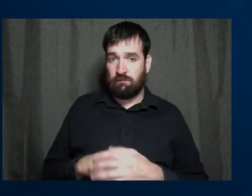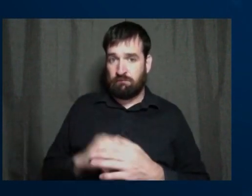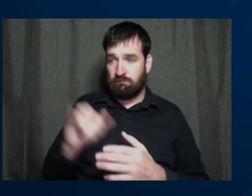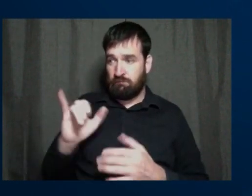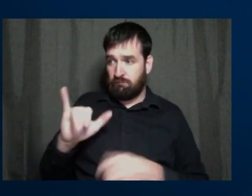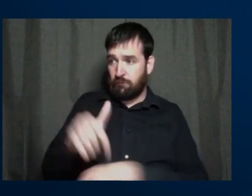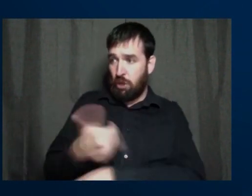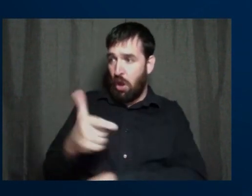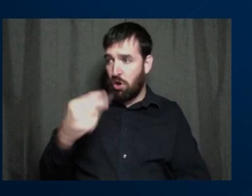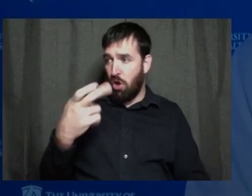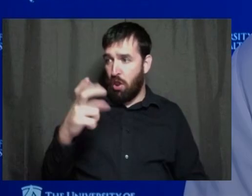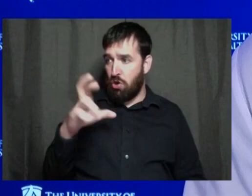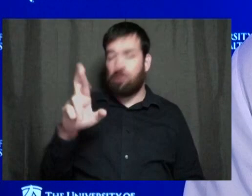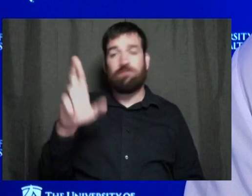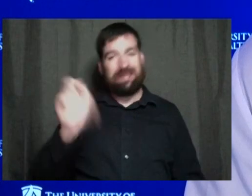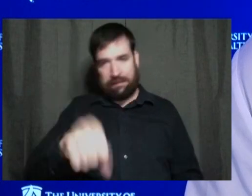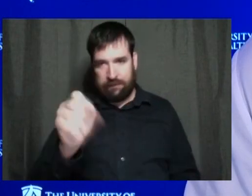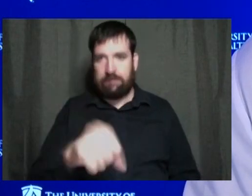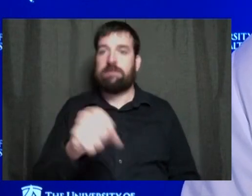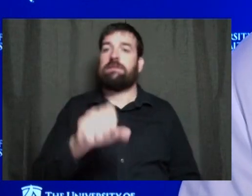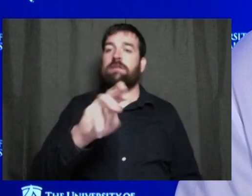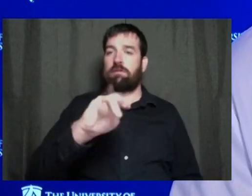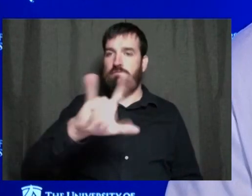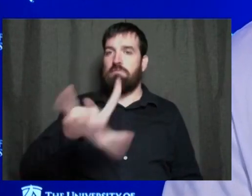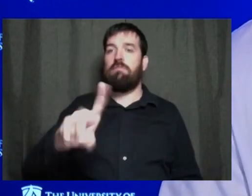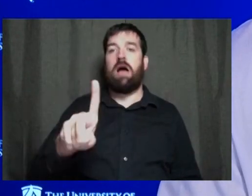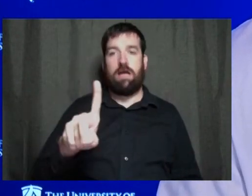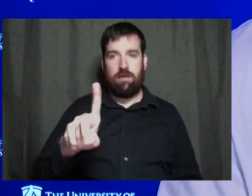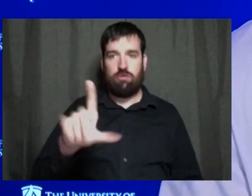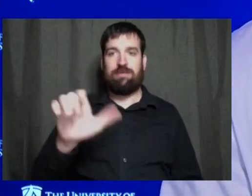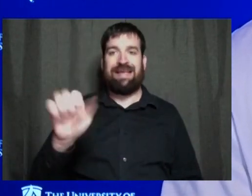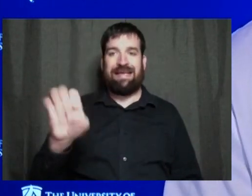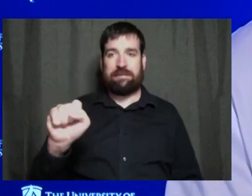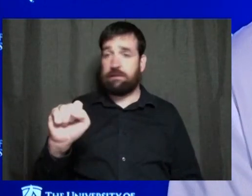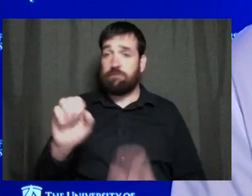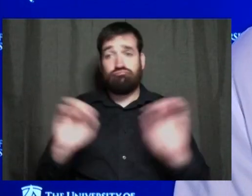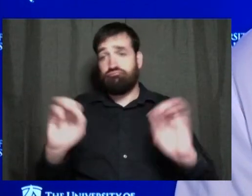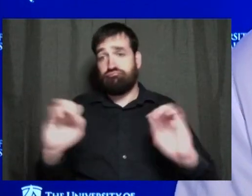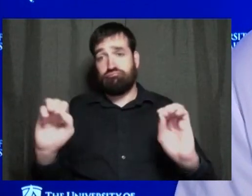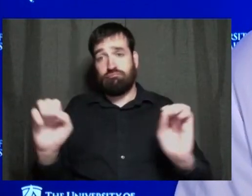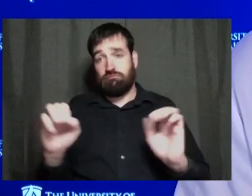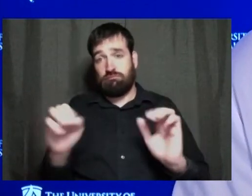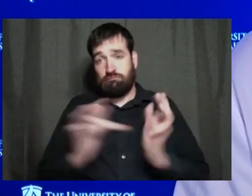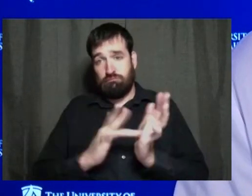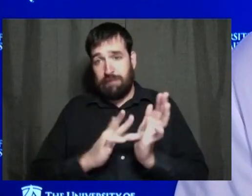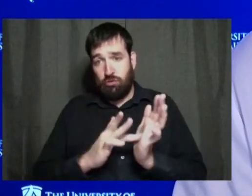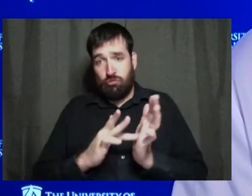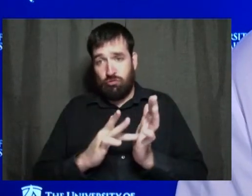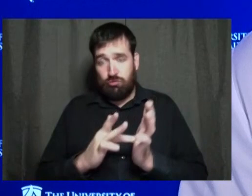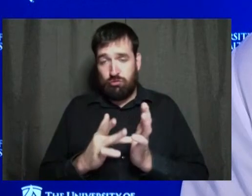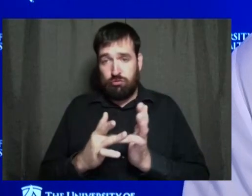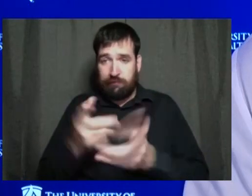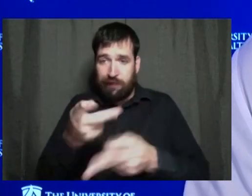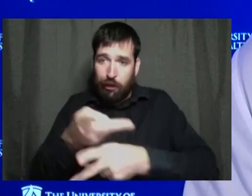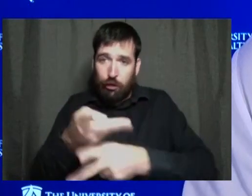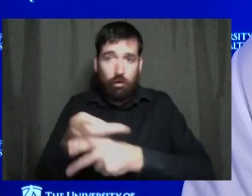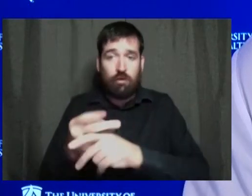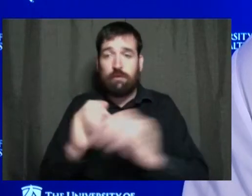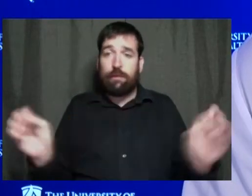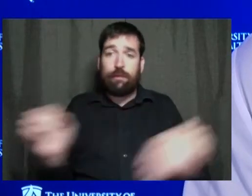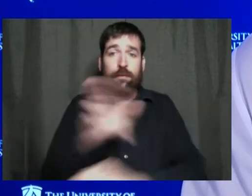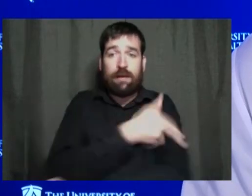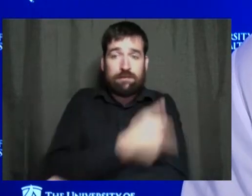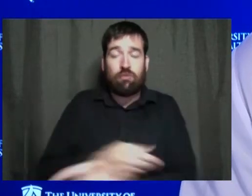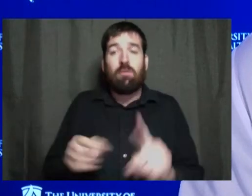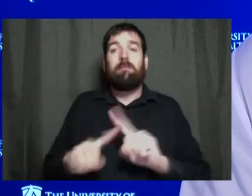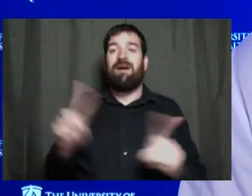people who have mild cases who don't require any medical evaluation or hospitalization, who still will complain of